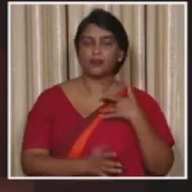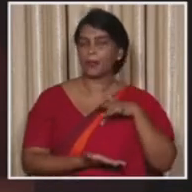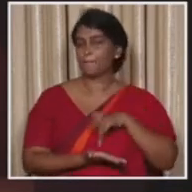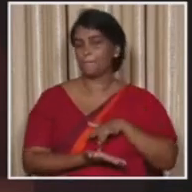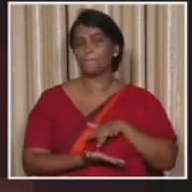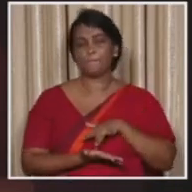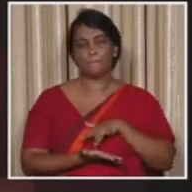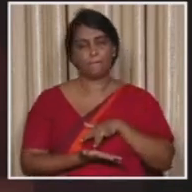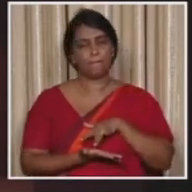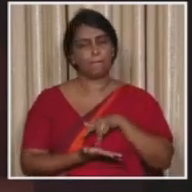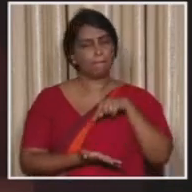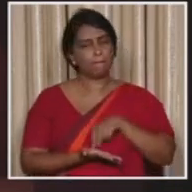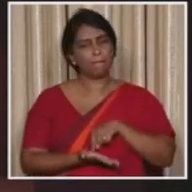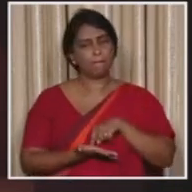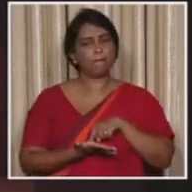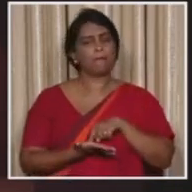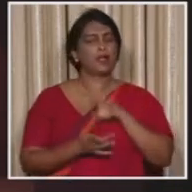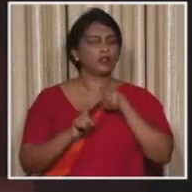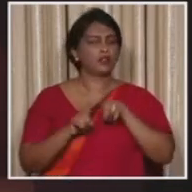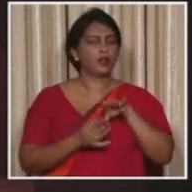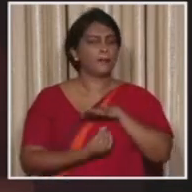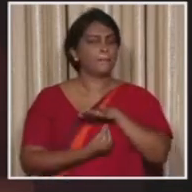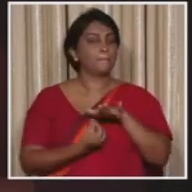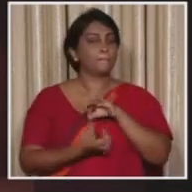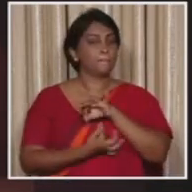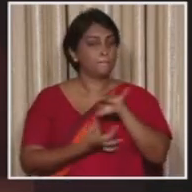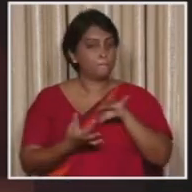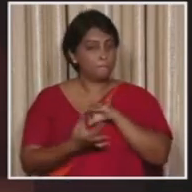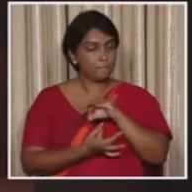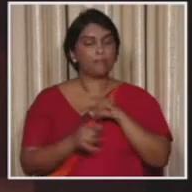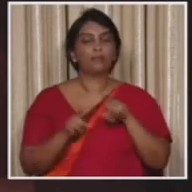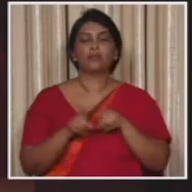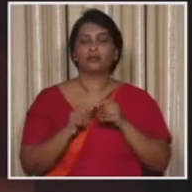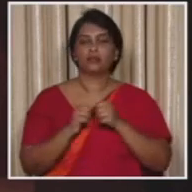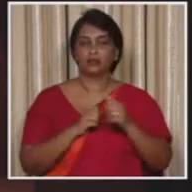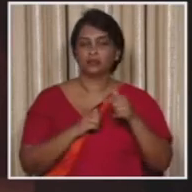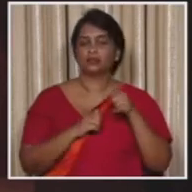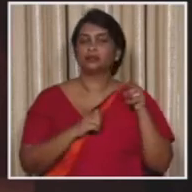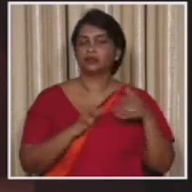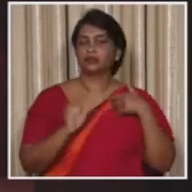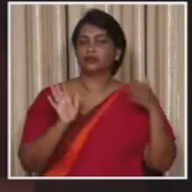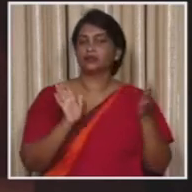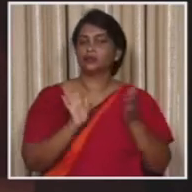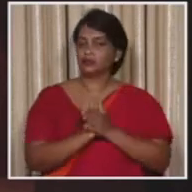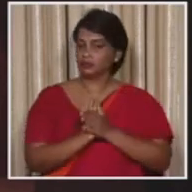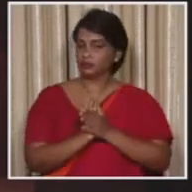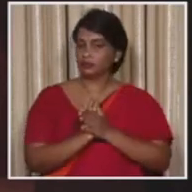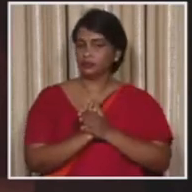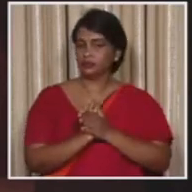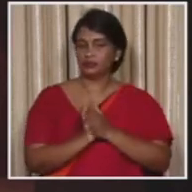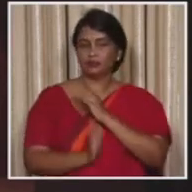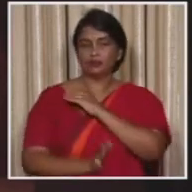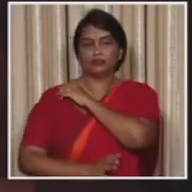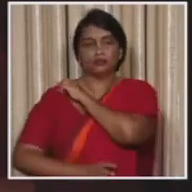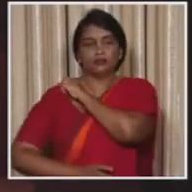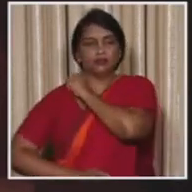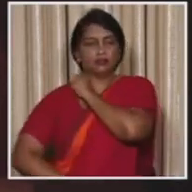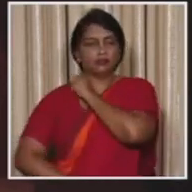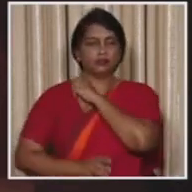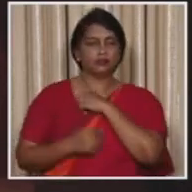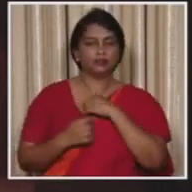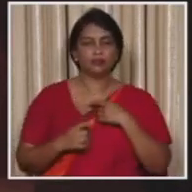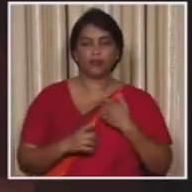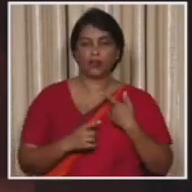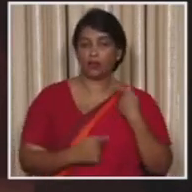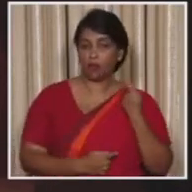approach, which basically combines the wealth creation aspect of capitalism,